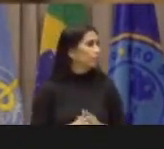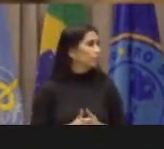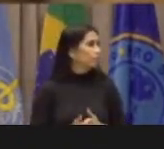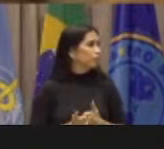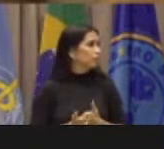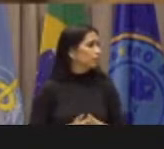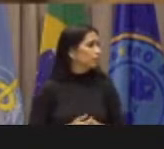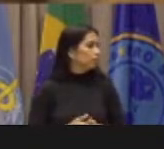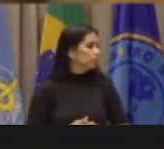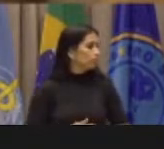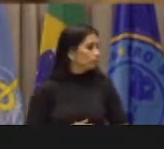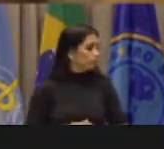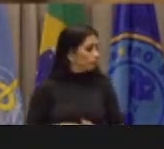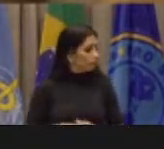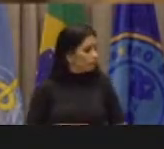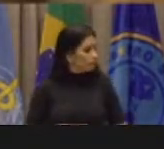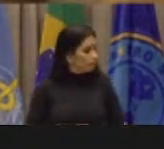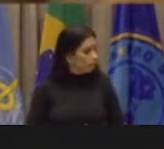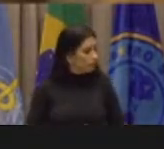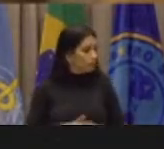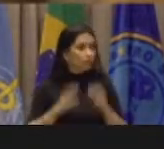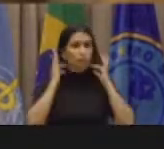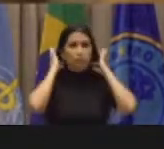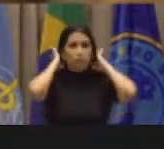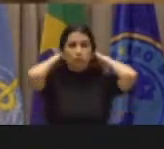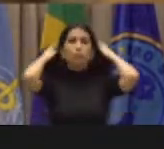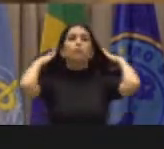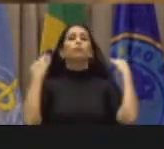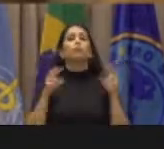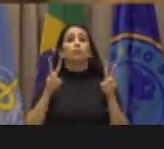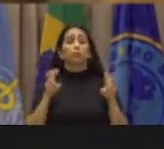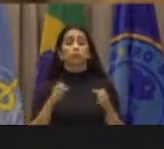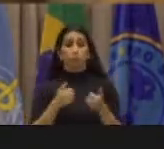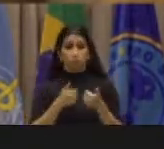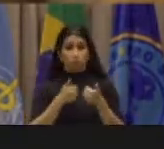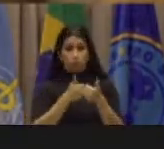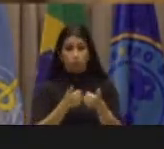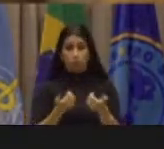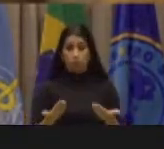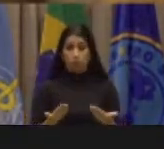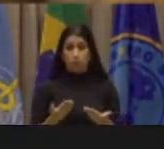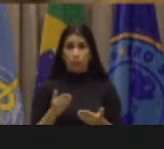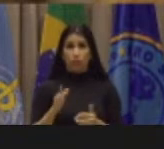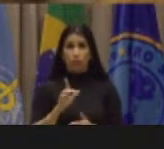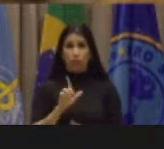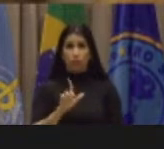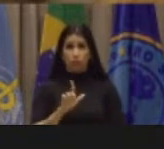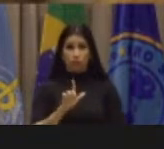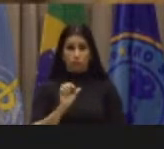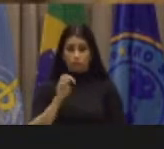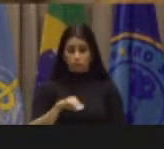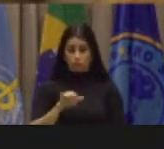In relation to the follow-up, the